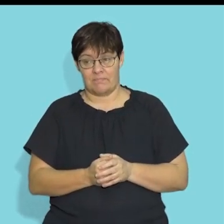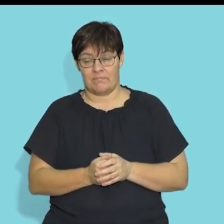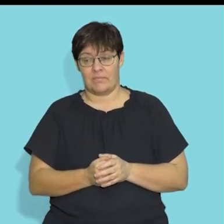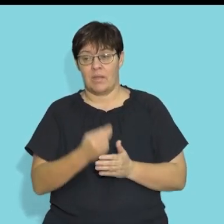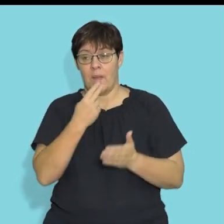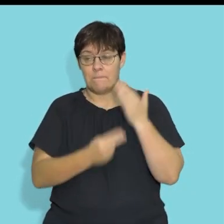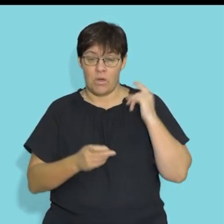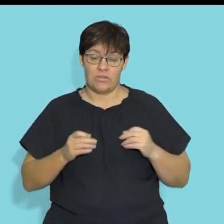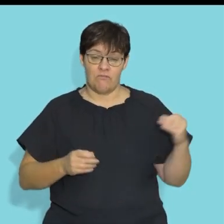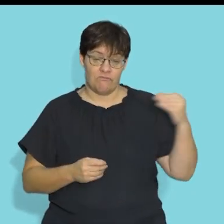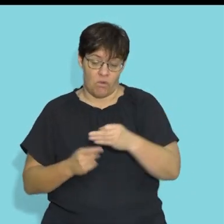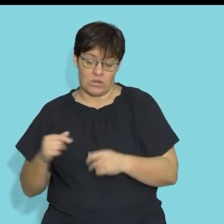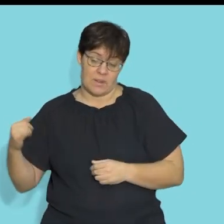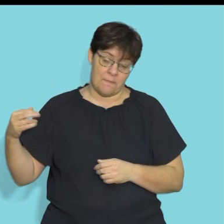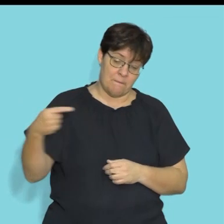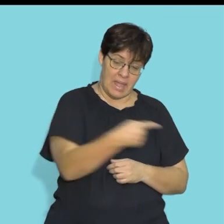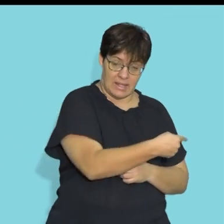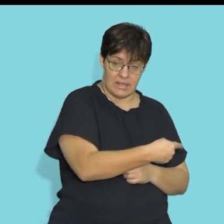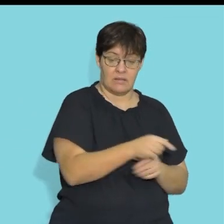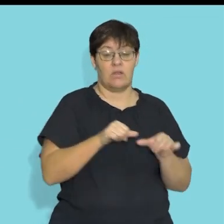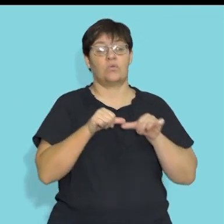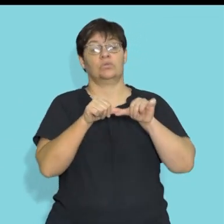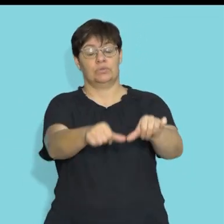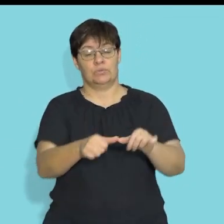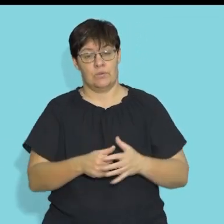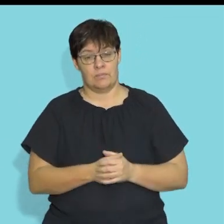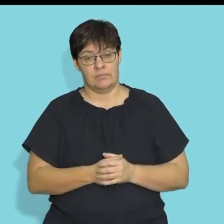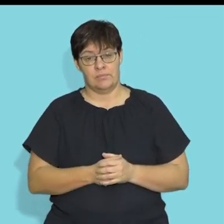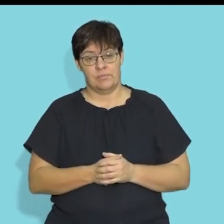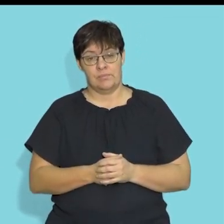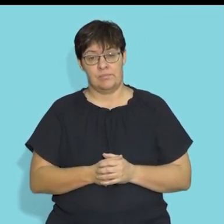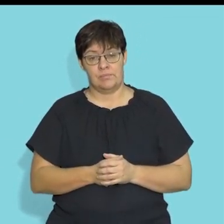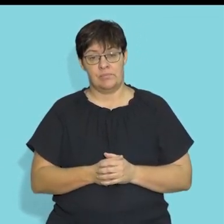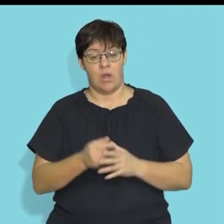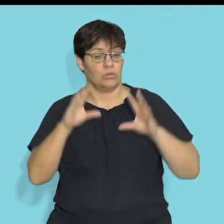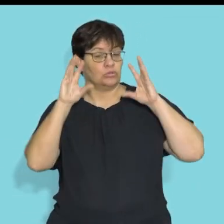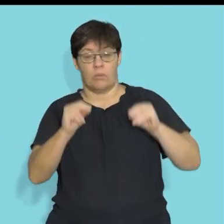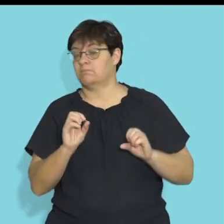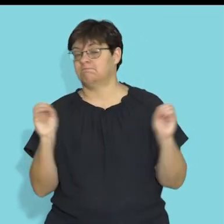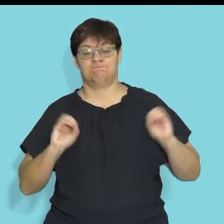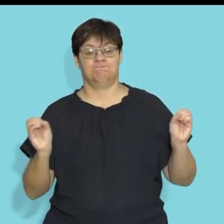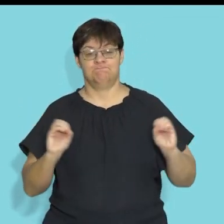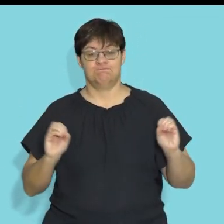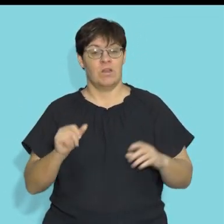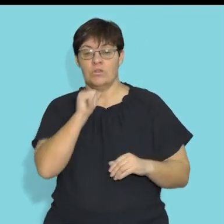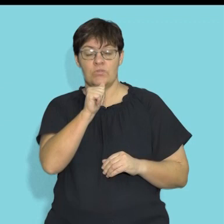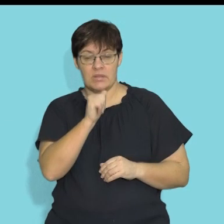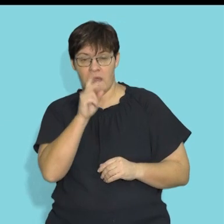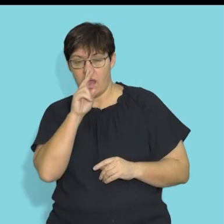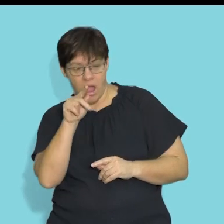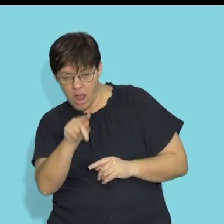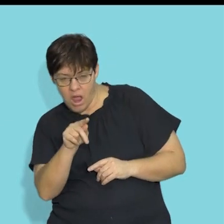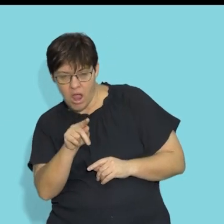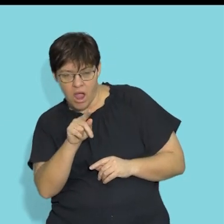Both the forward and the reverse reaction continue. They do not stop. Even though it looks for us on